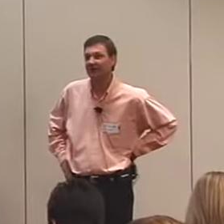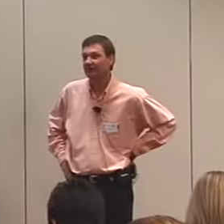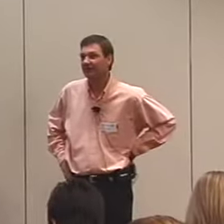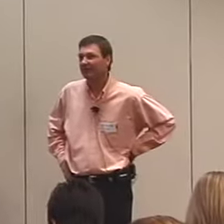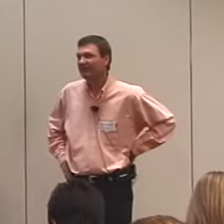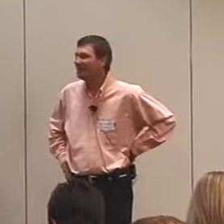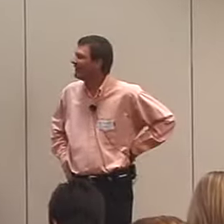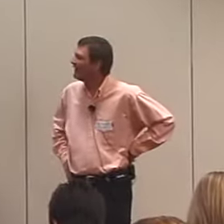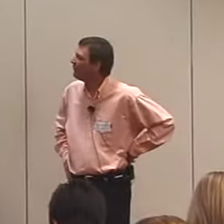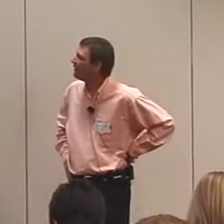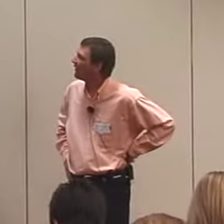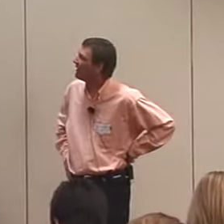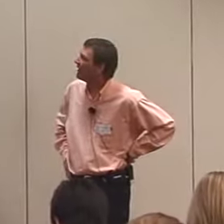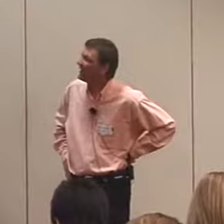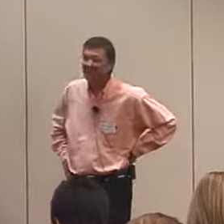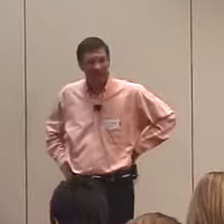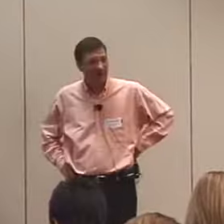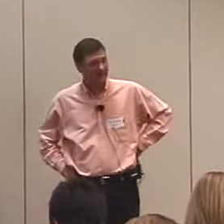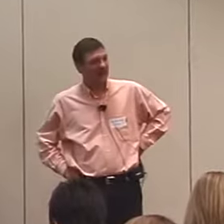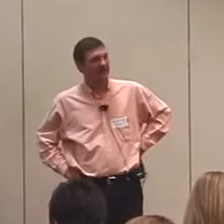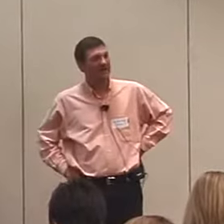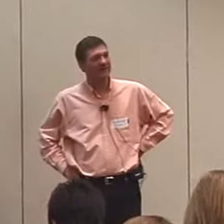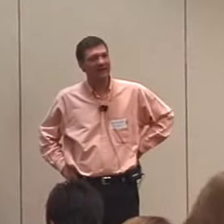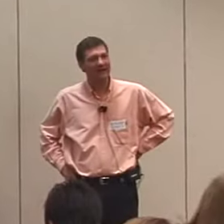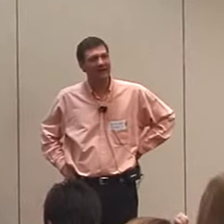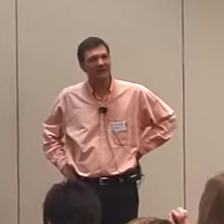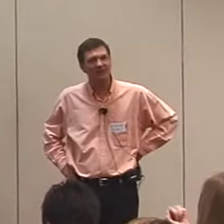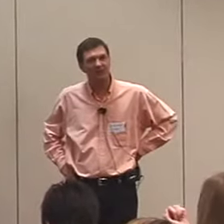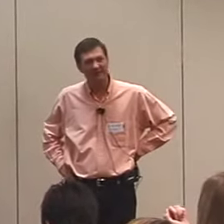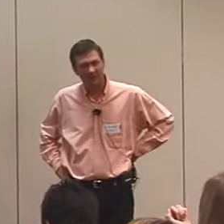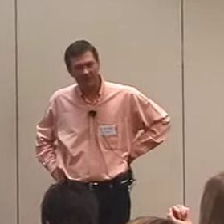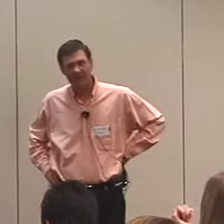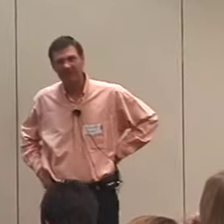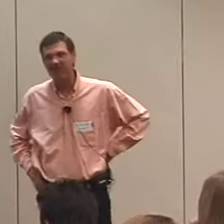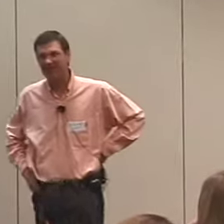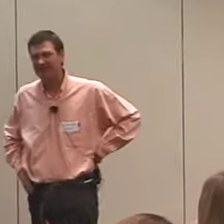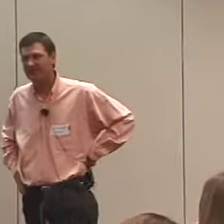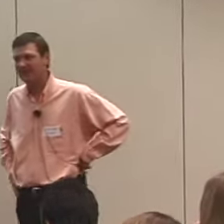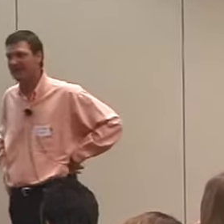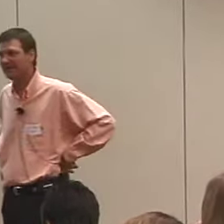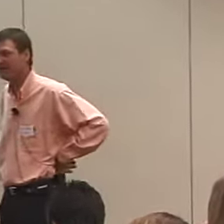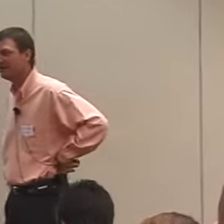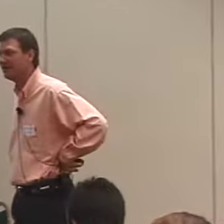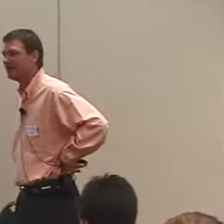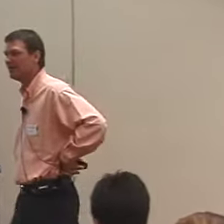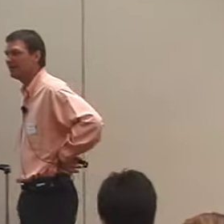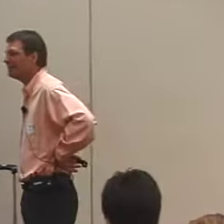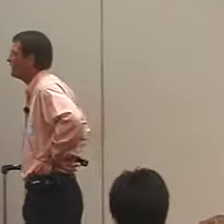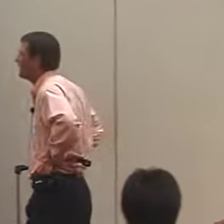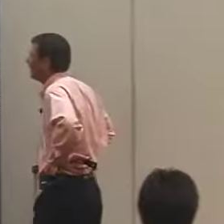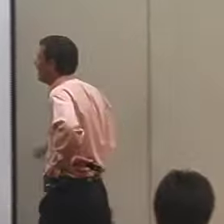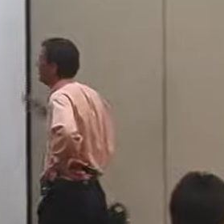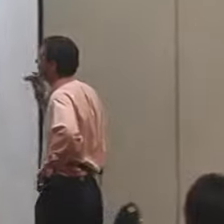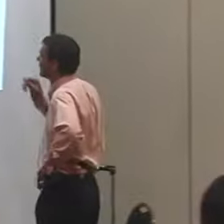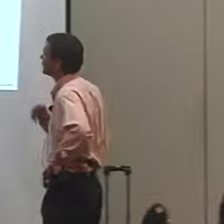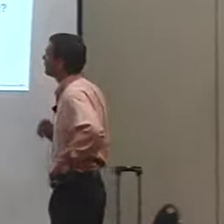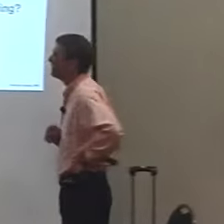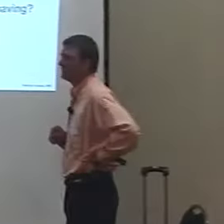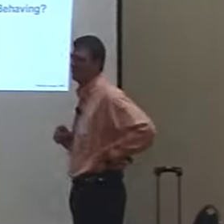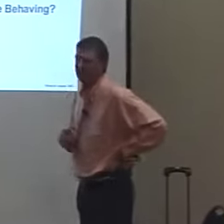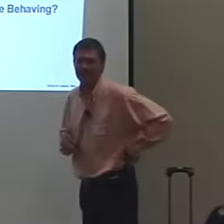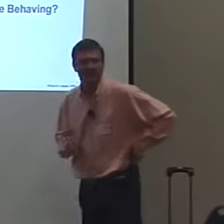ADHD. Well, it's possible that kid's got ADHD, but what I think people have missed in here is